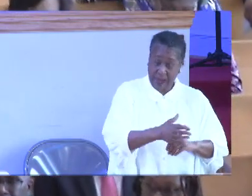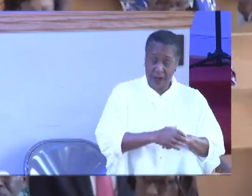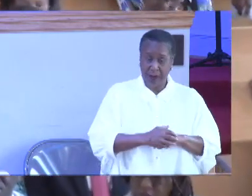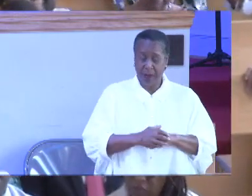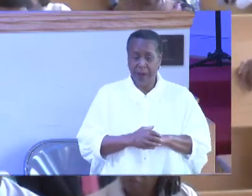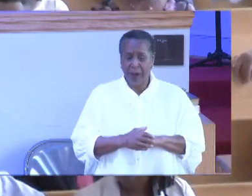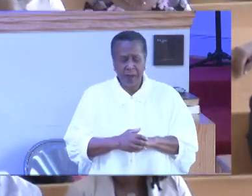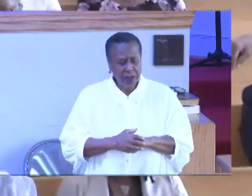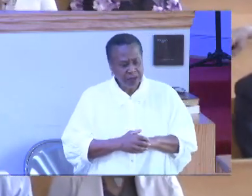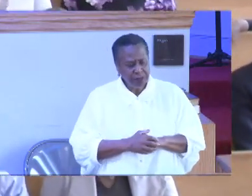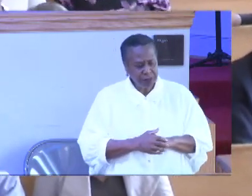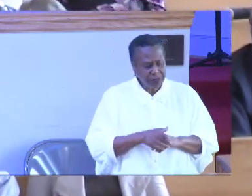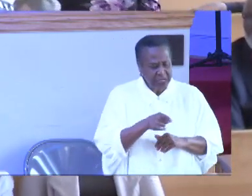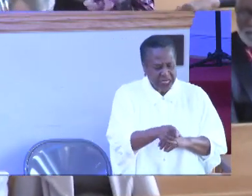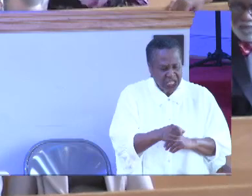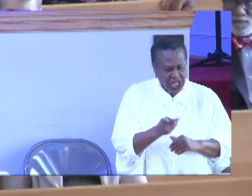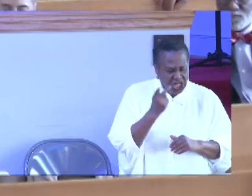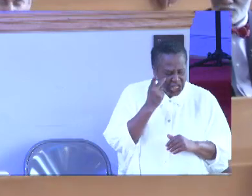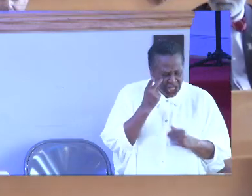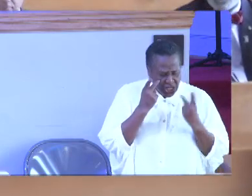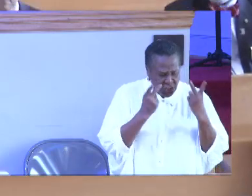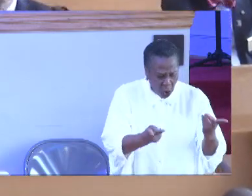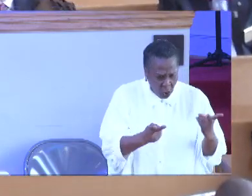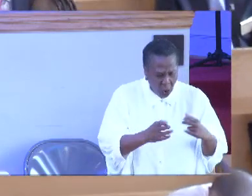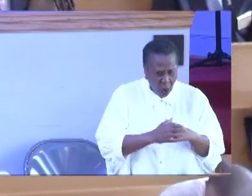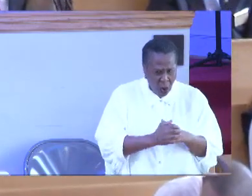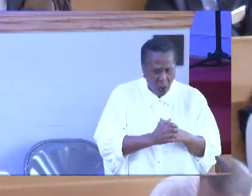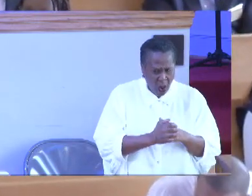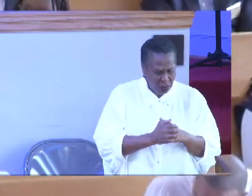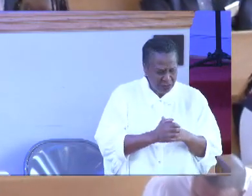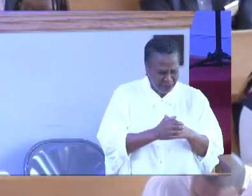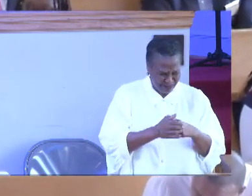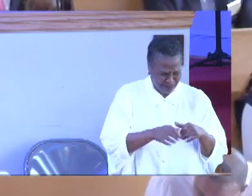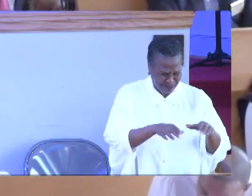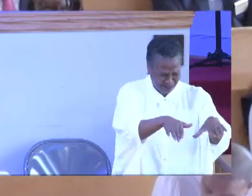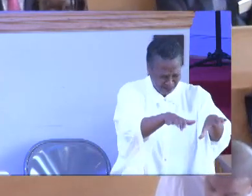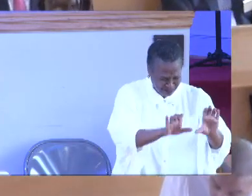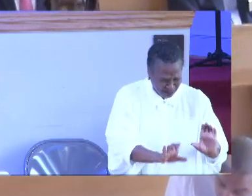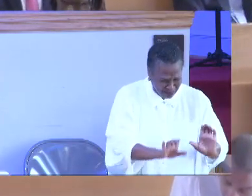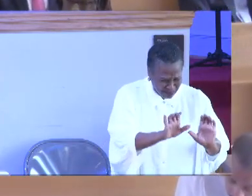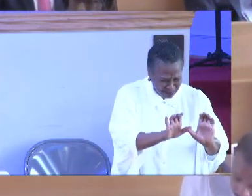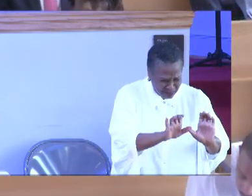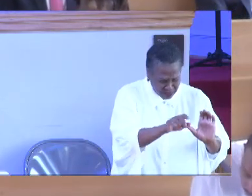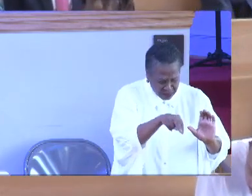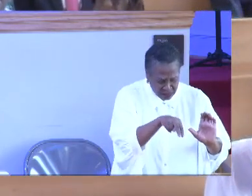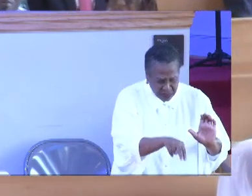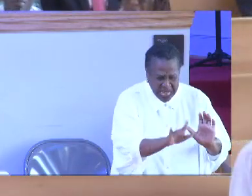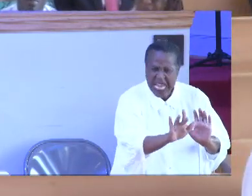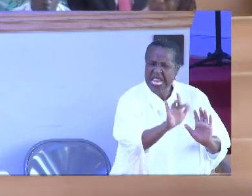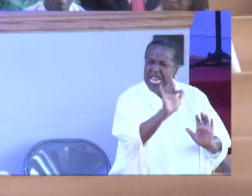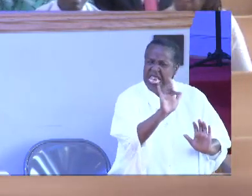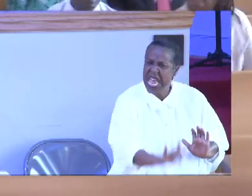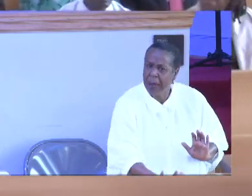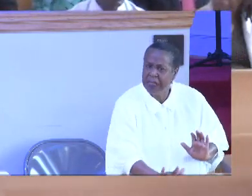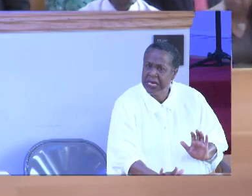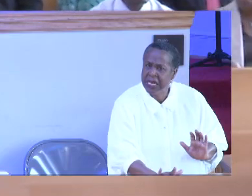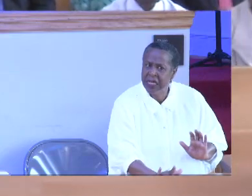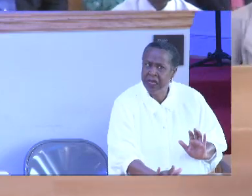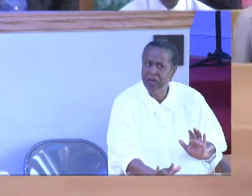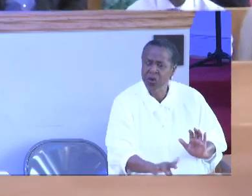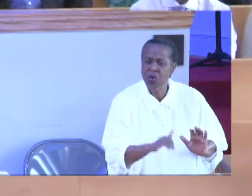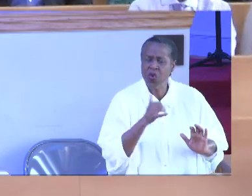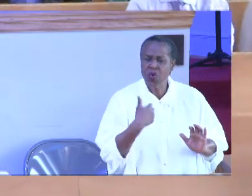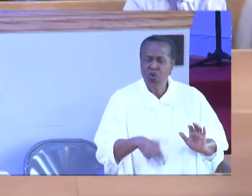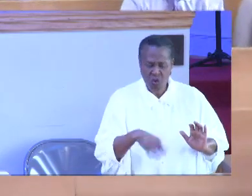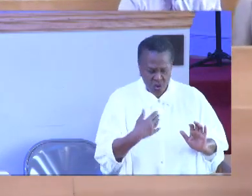the end, now has been emptied where the Lamb of God was slain for the sins